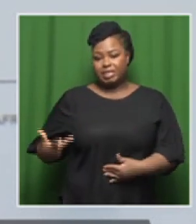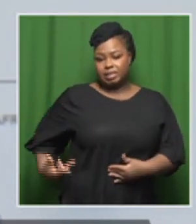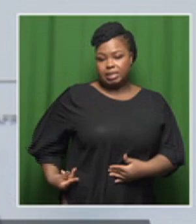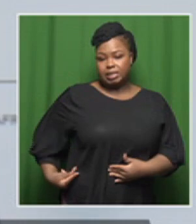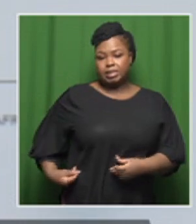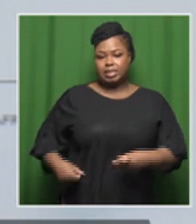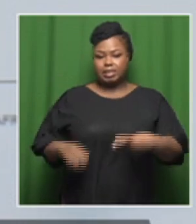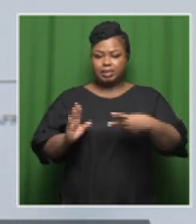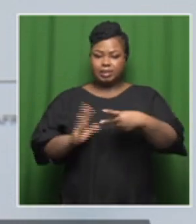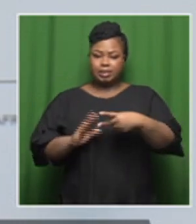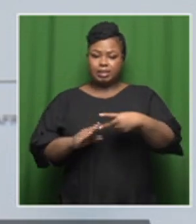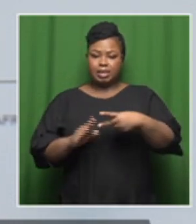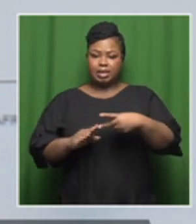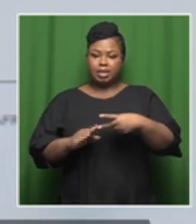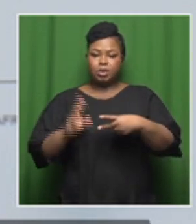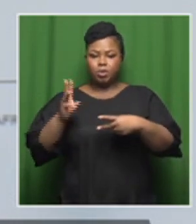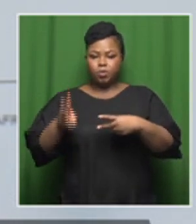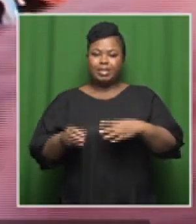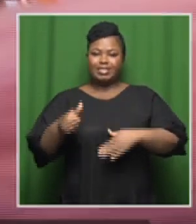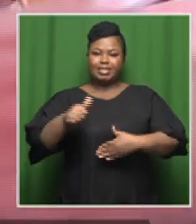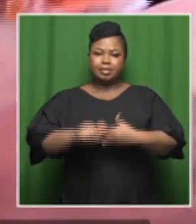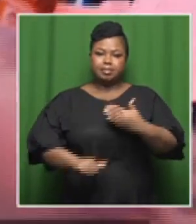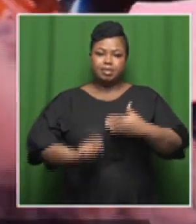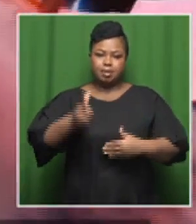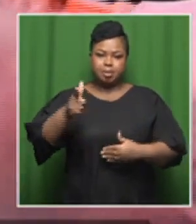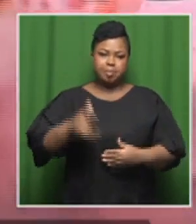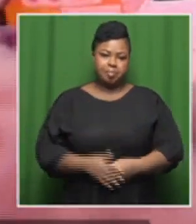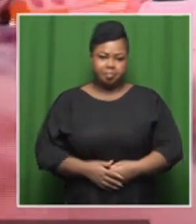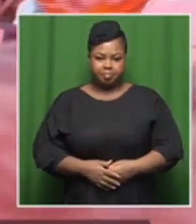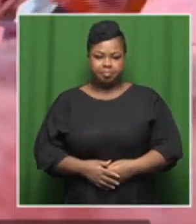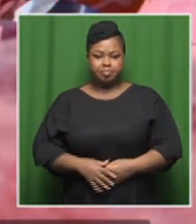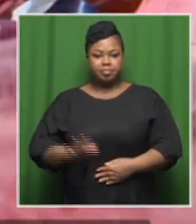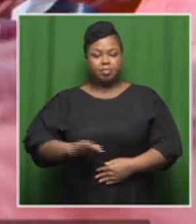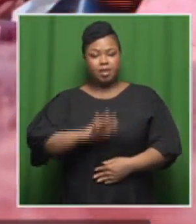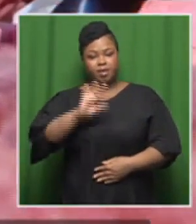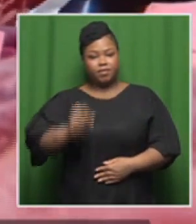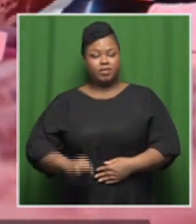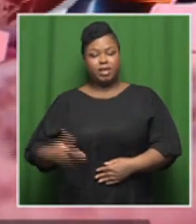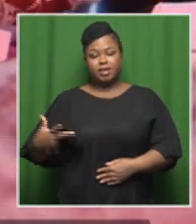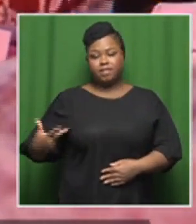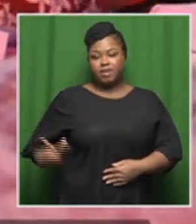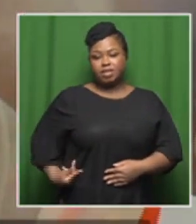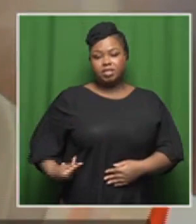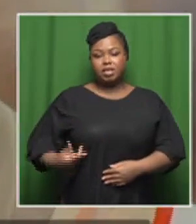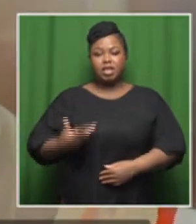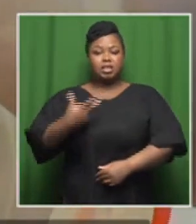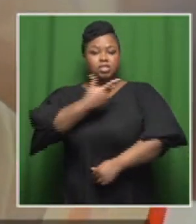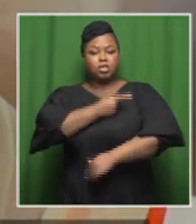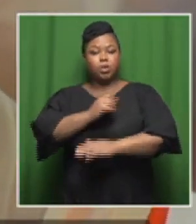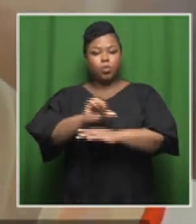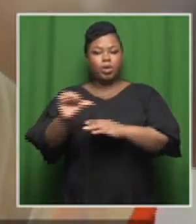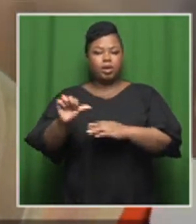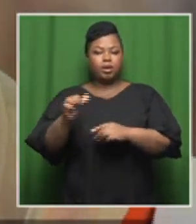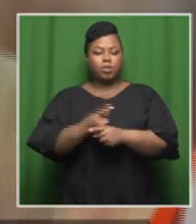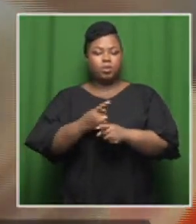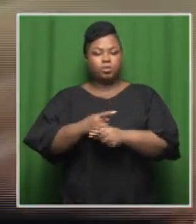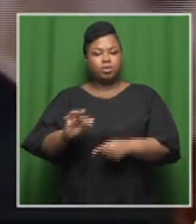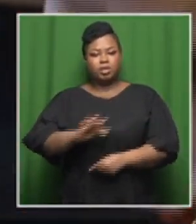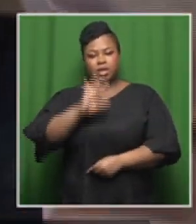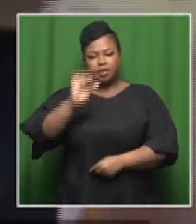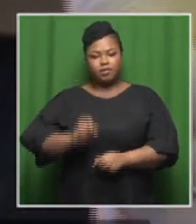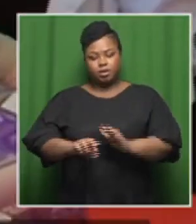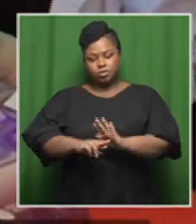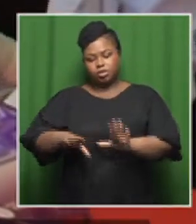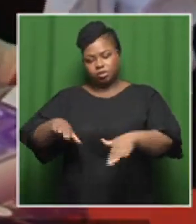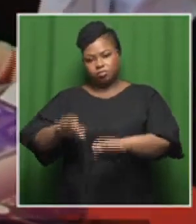injection will be given 6 months after the first dose. The African Vaccination Week is observed annually in the African region to